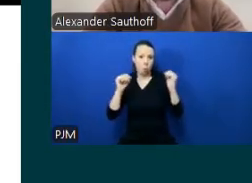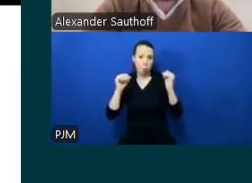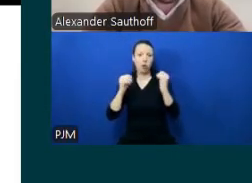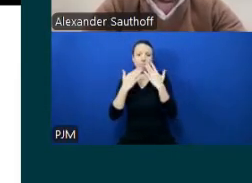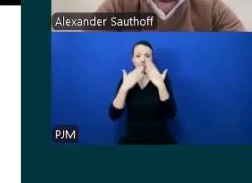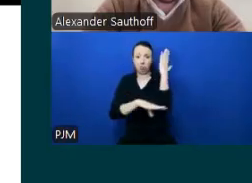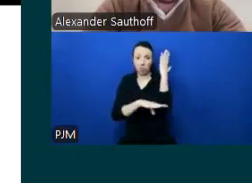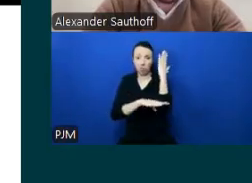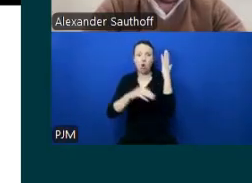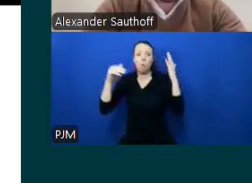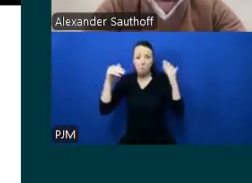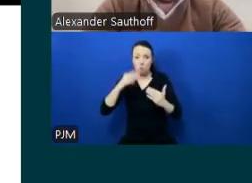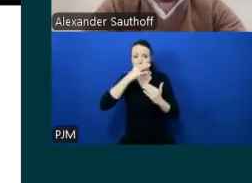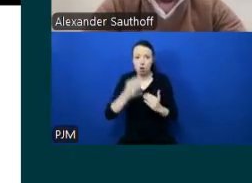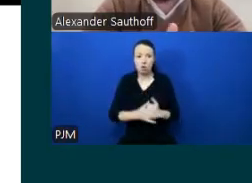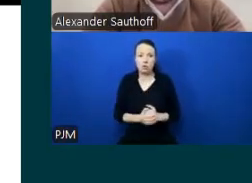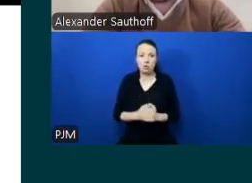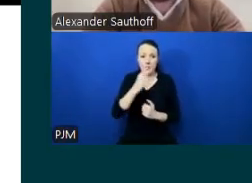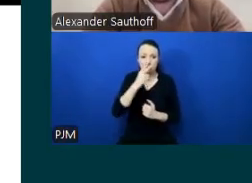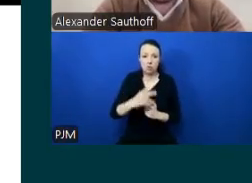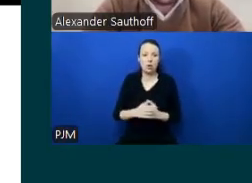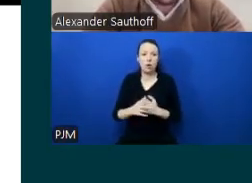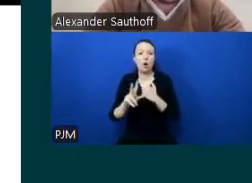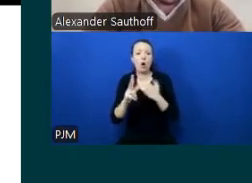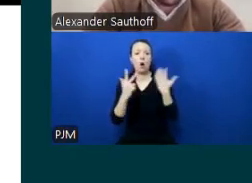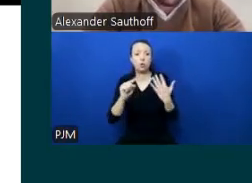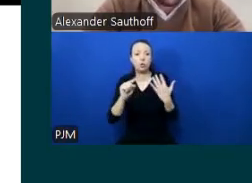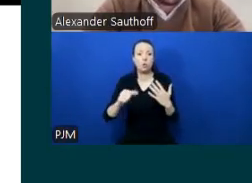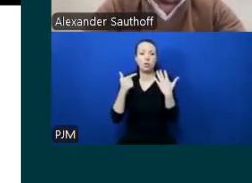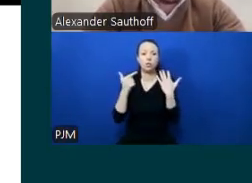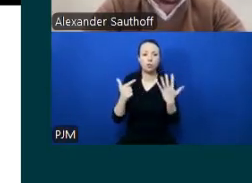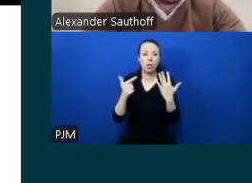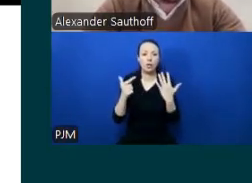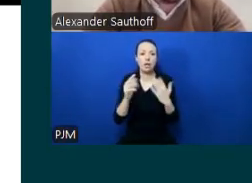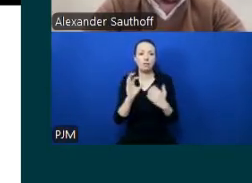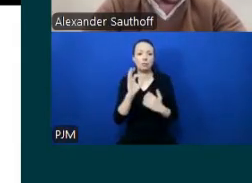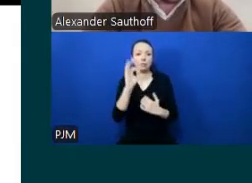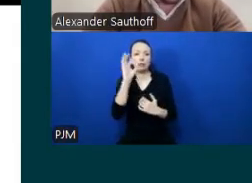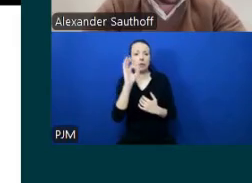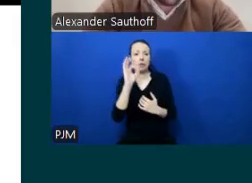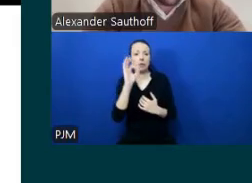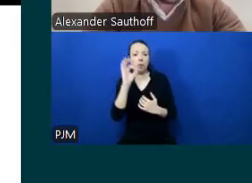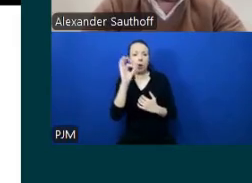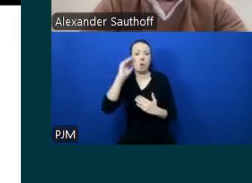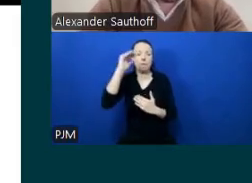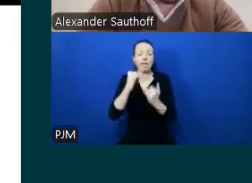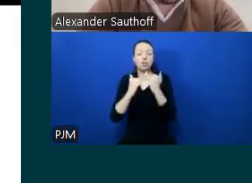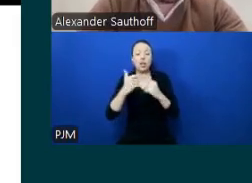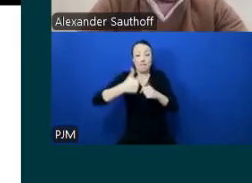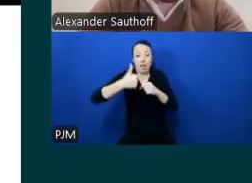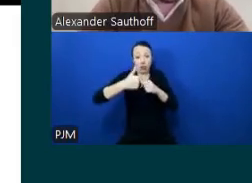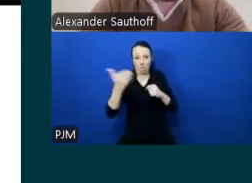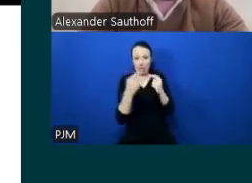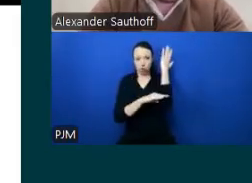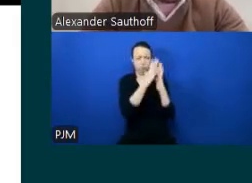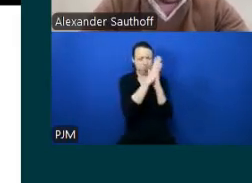within just 20 meters of dense trees, and trees on asphalt can